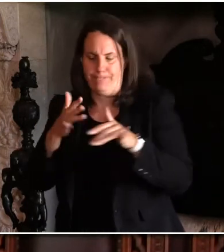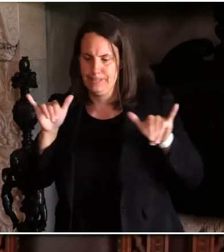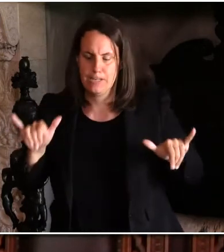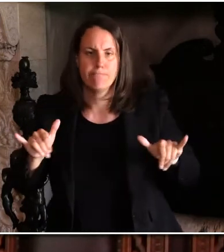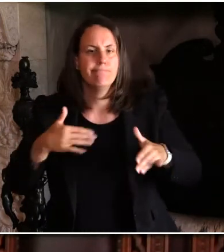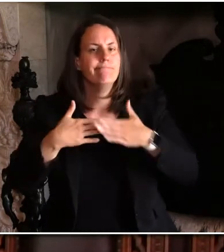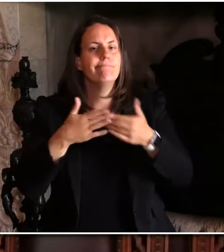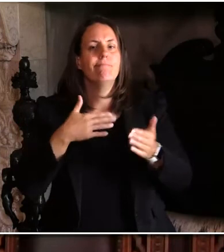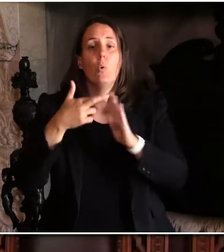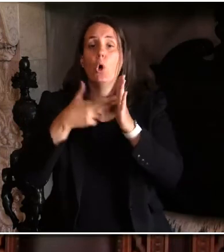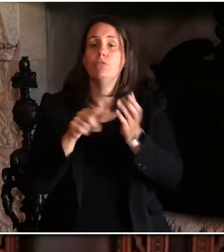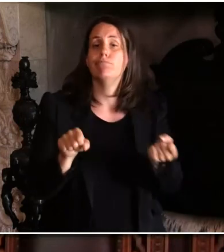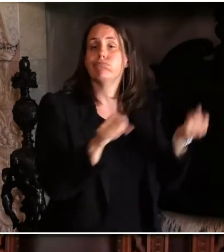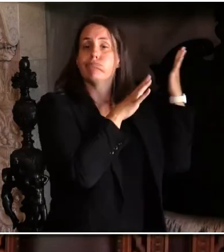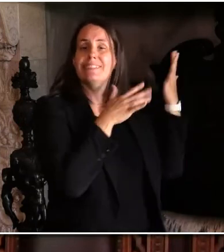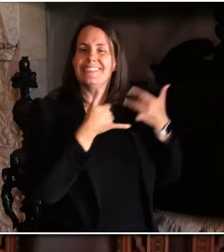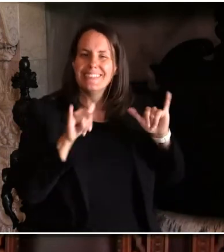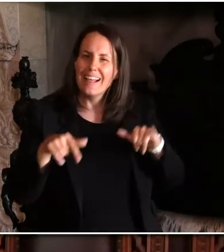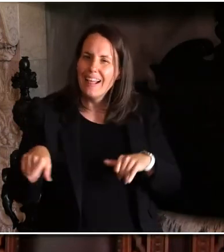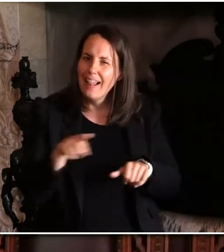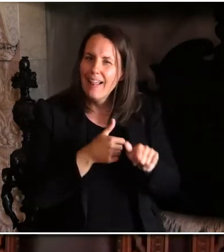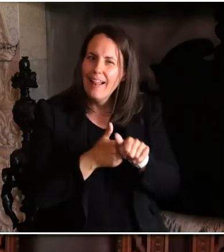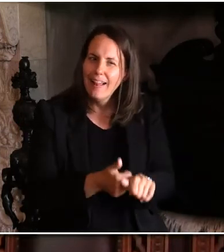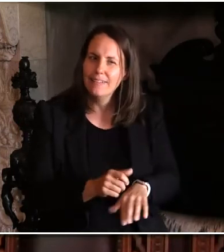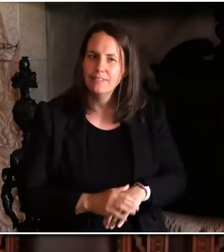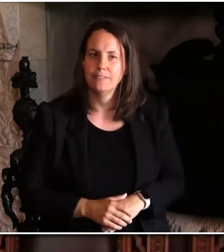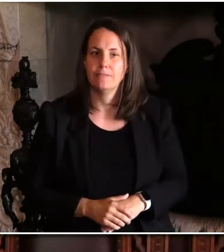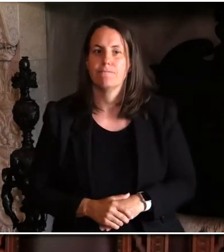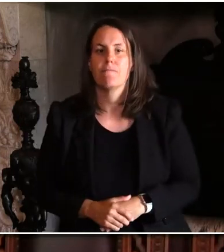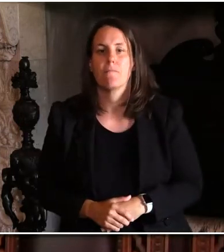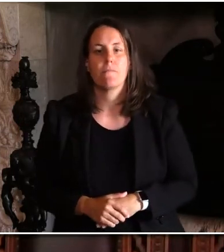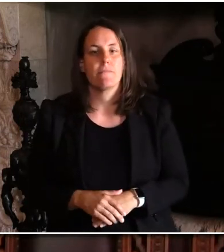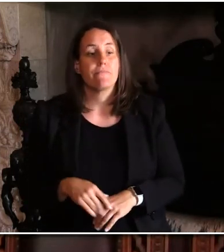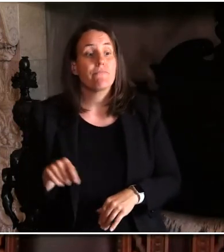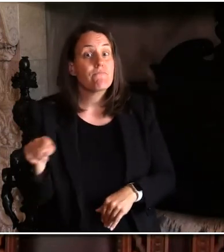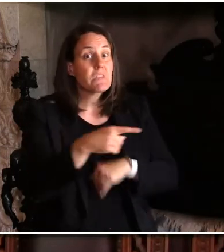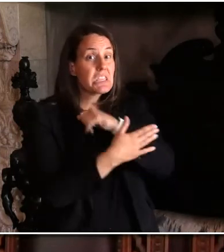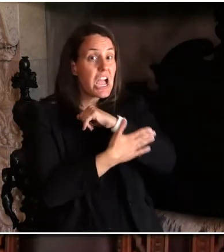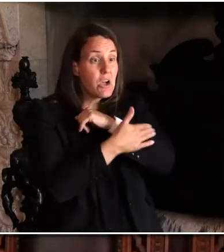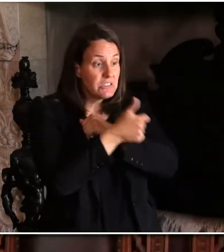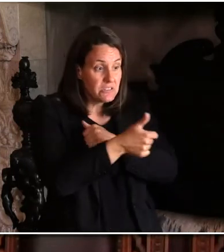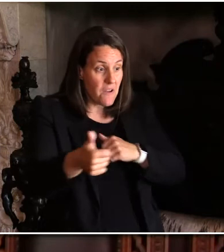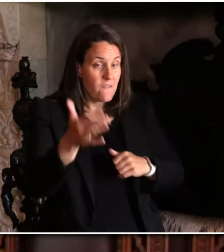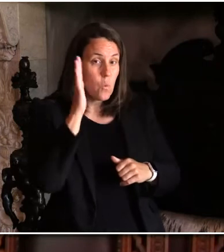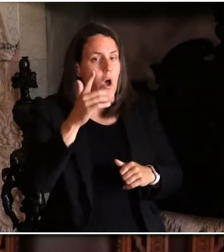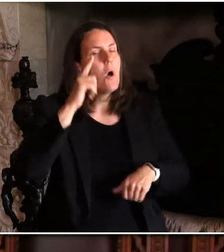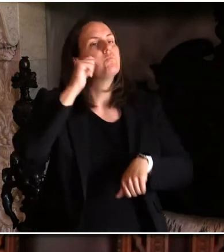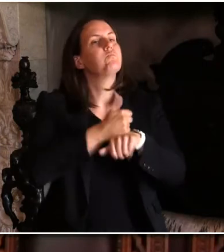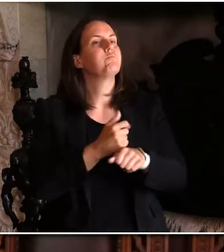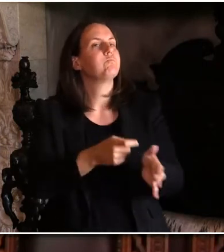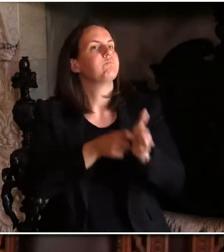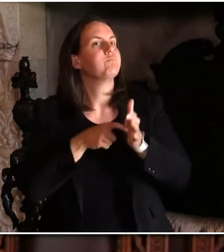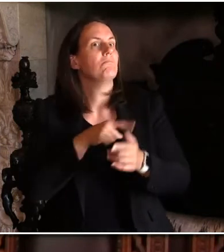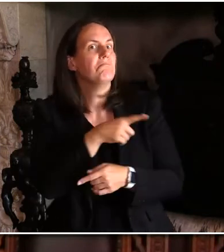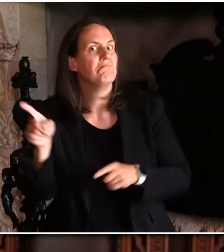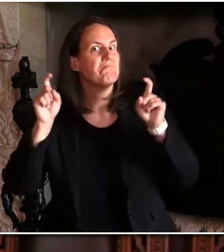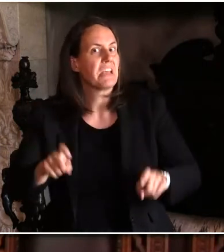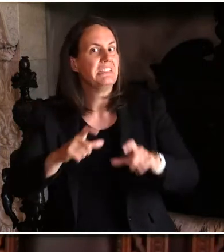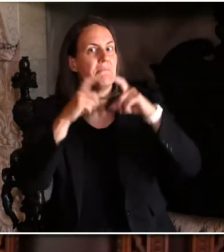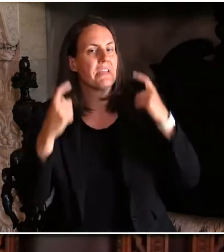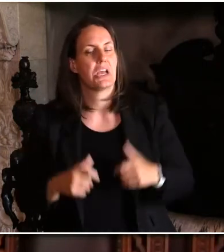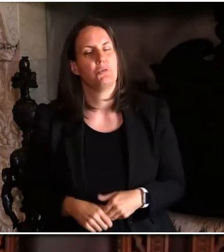mandating this. If they do, that's certainly a step in the right direction. But, it has clearly become a political